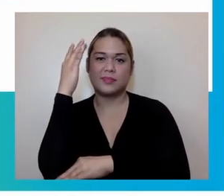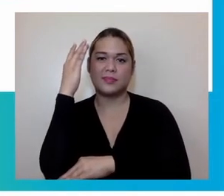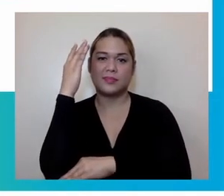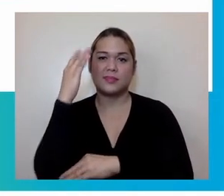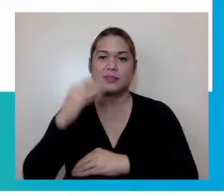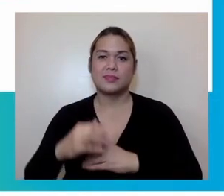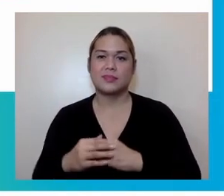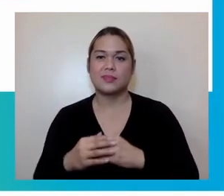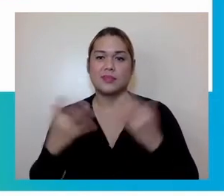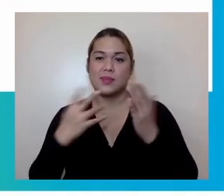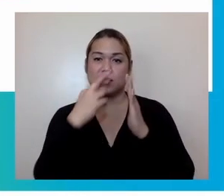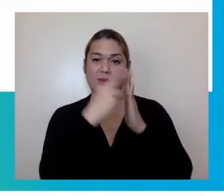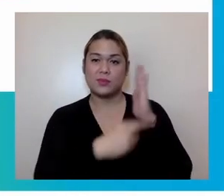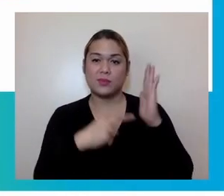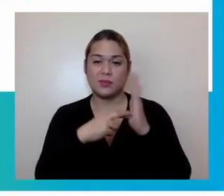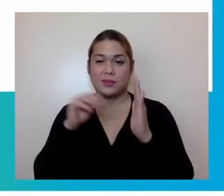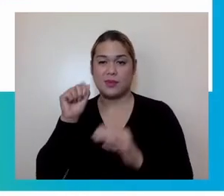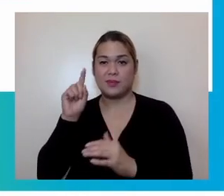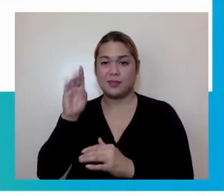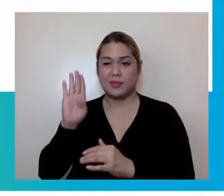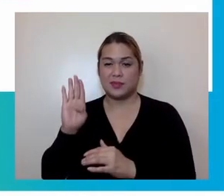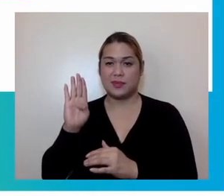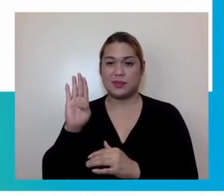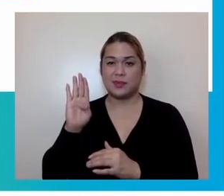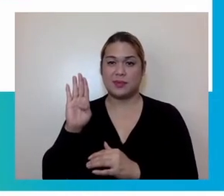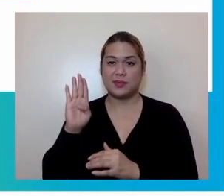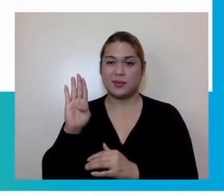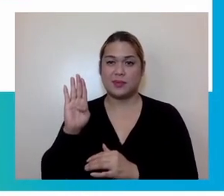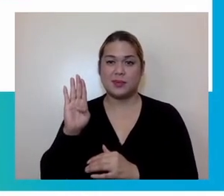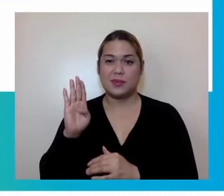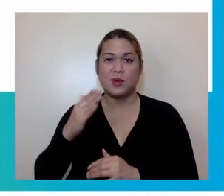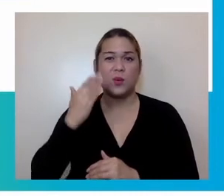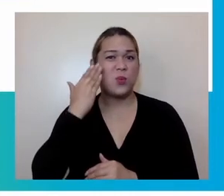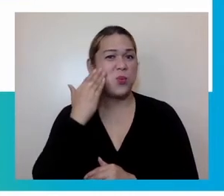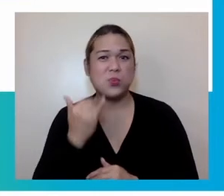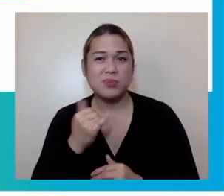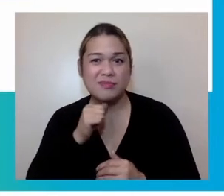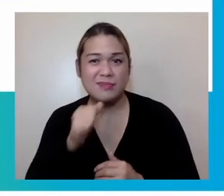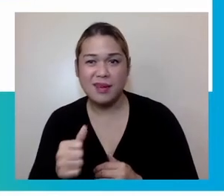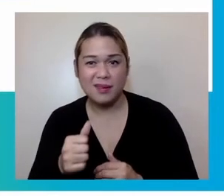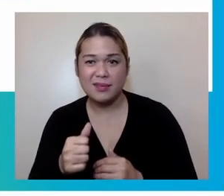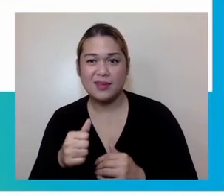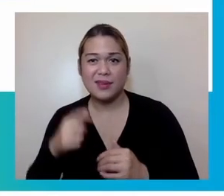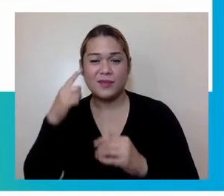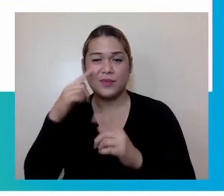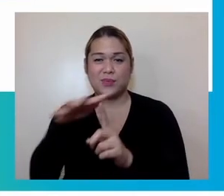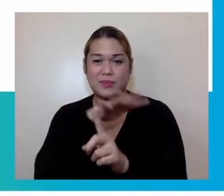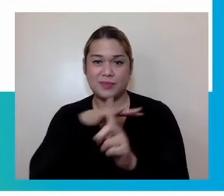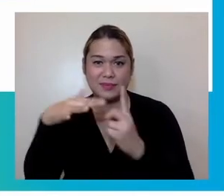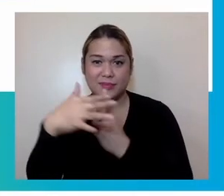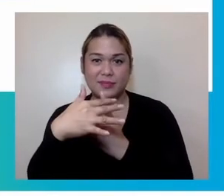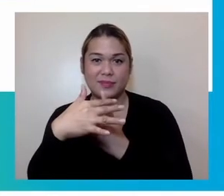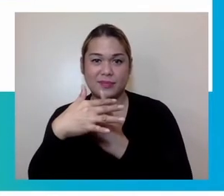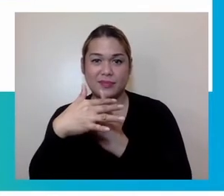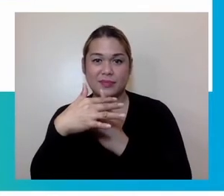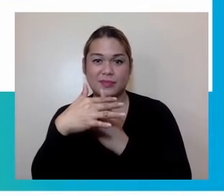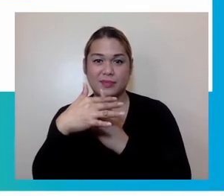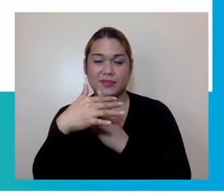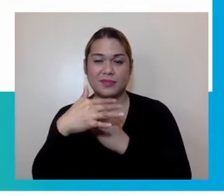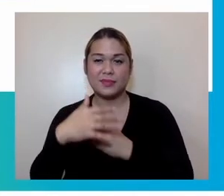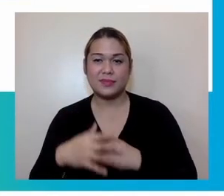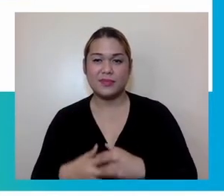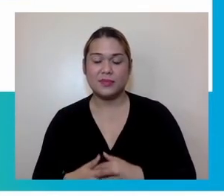actually. And geothermal also contain inherent capital and intensive